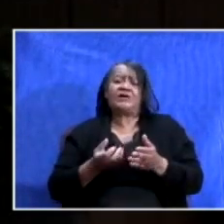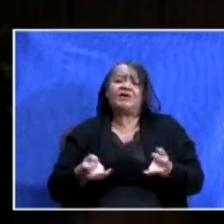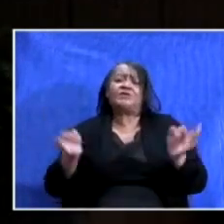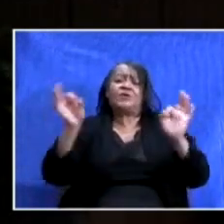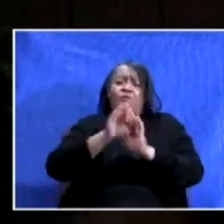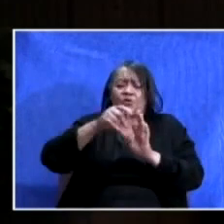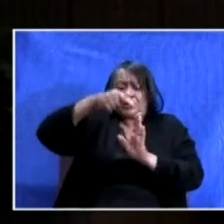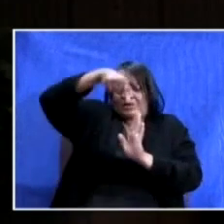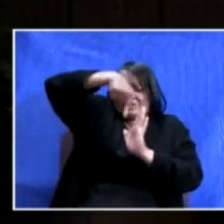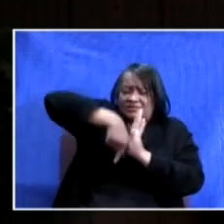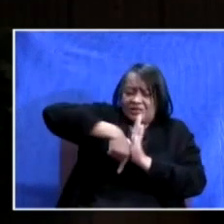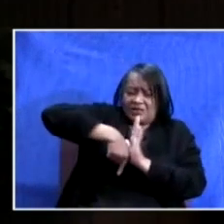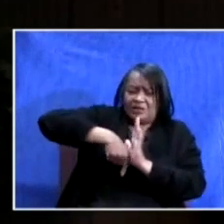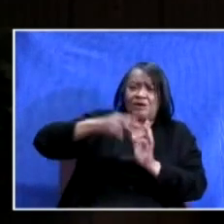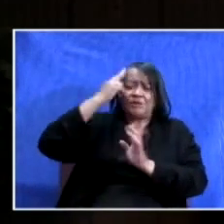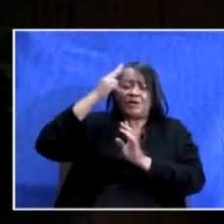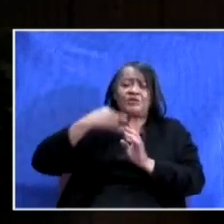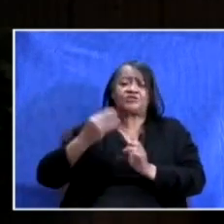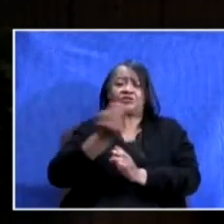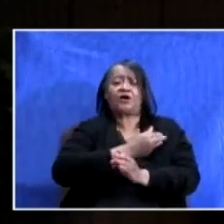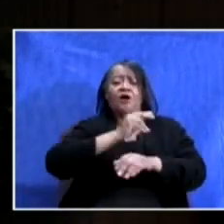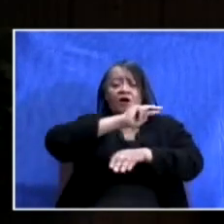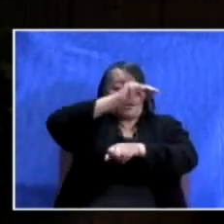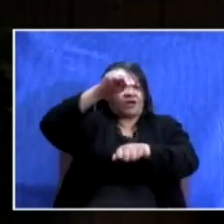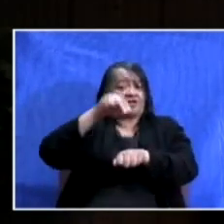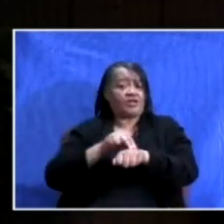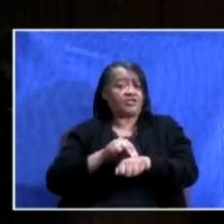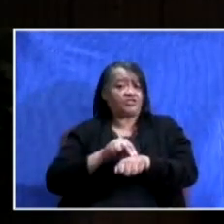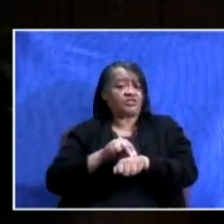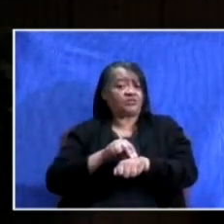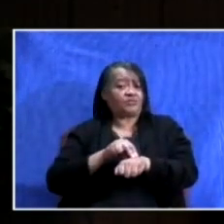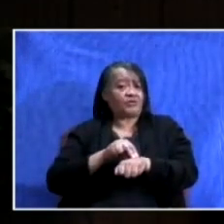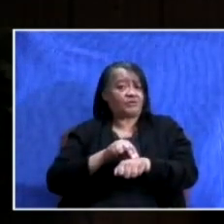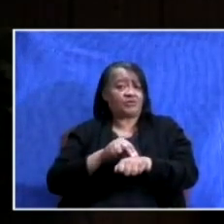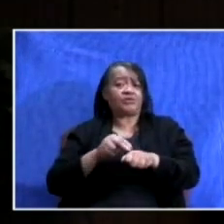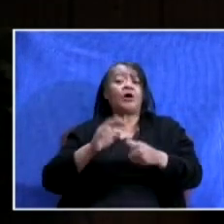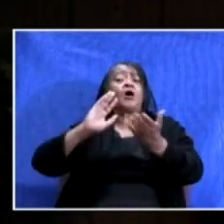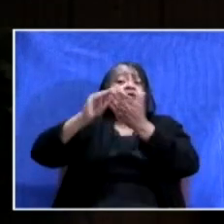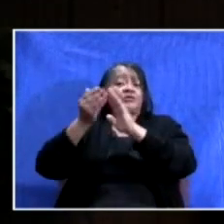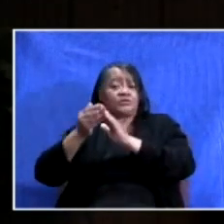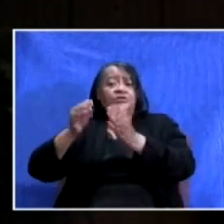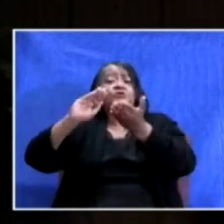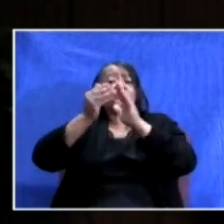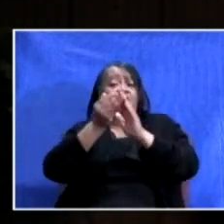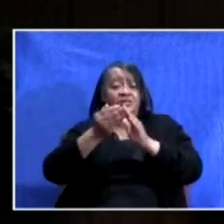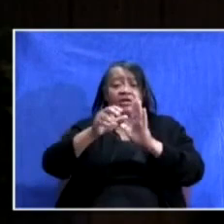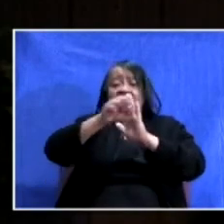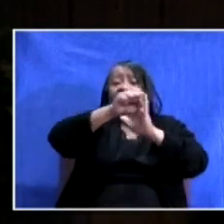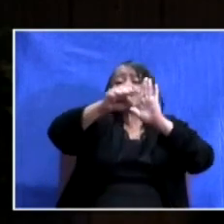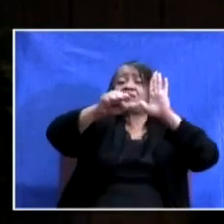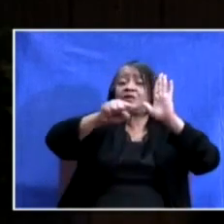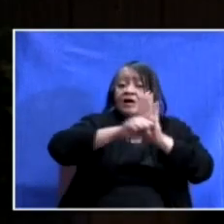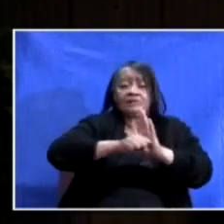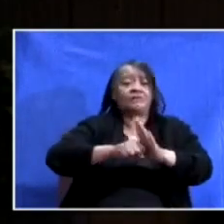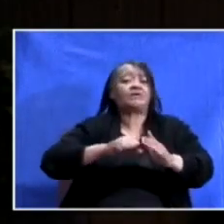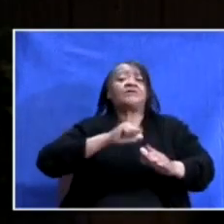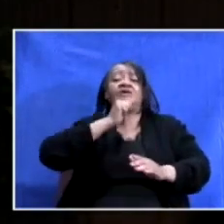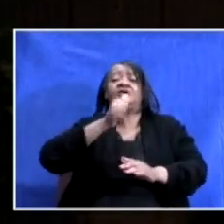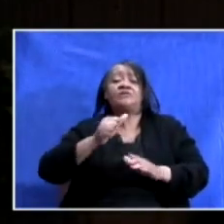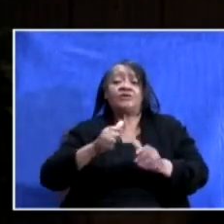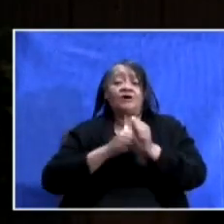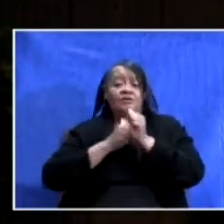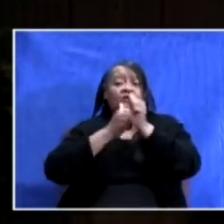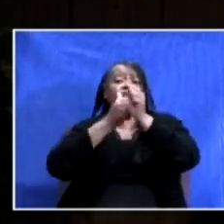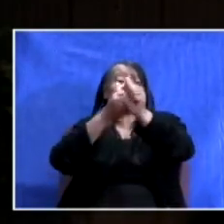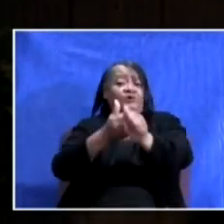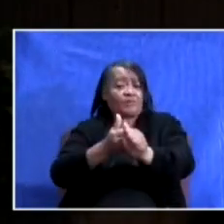cause is that our nation, our community, our city, our state has not